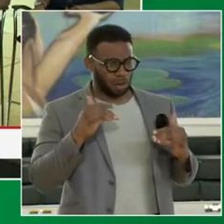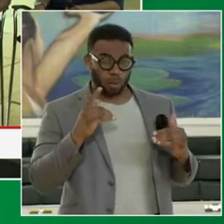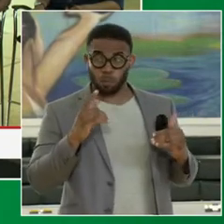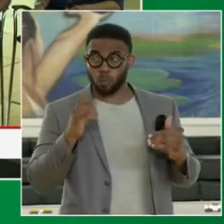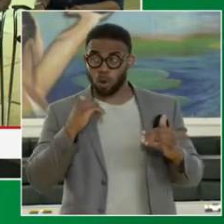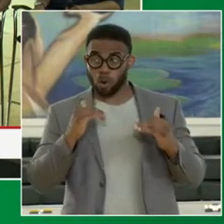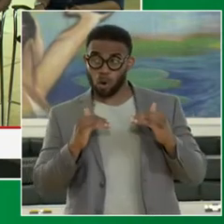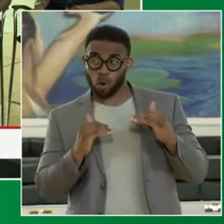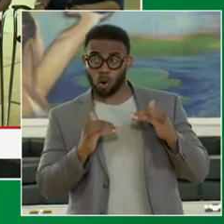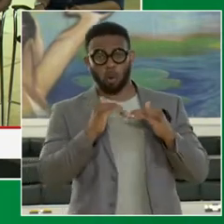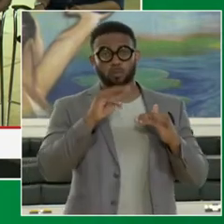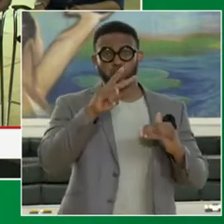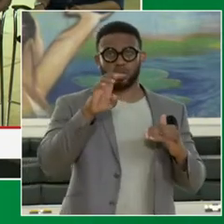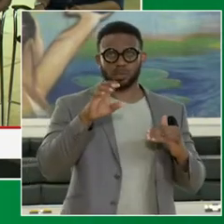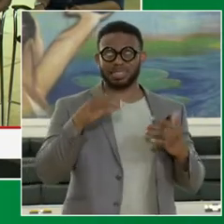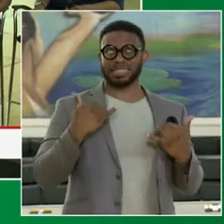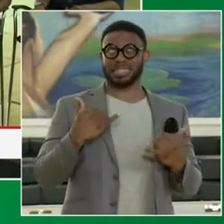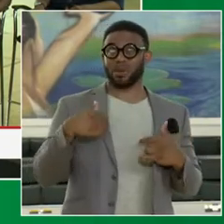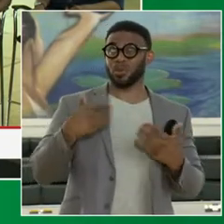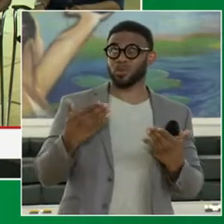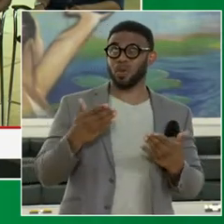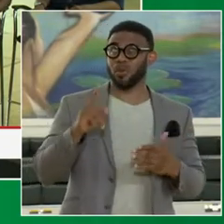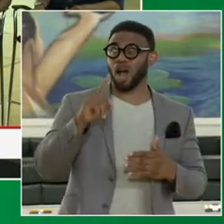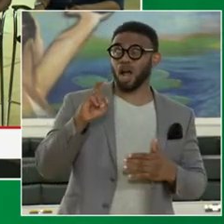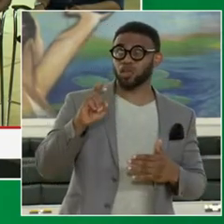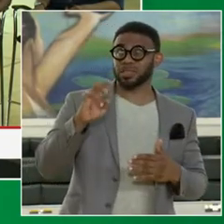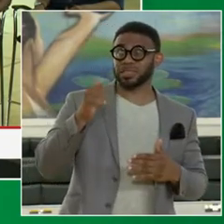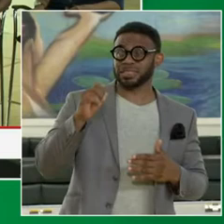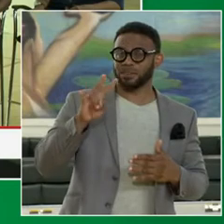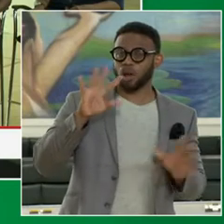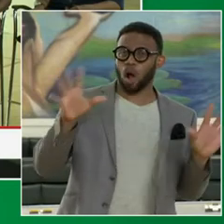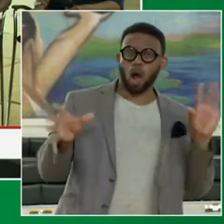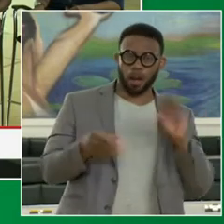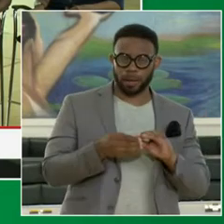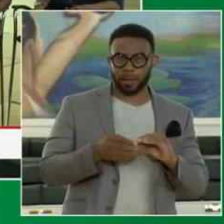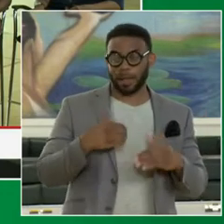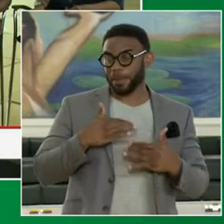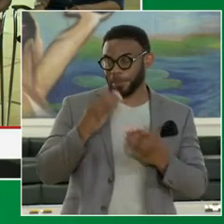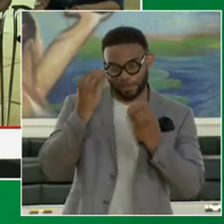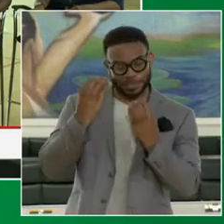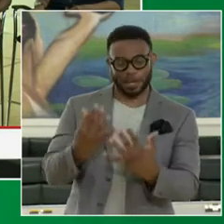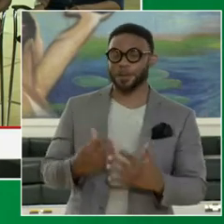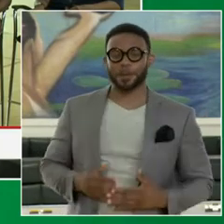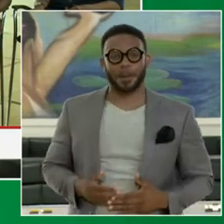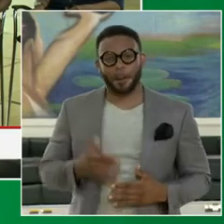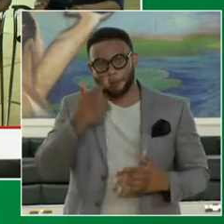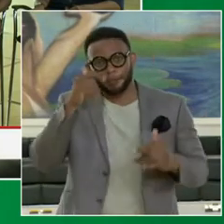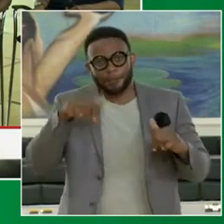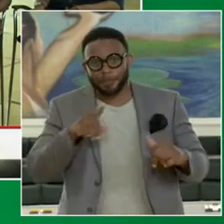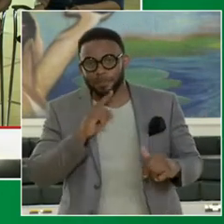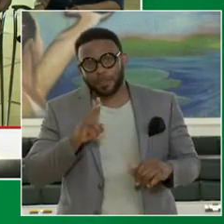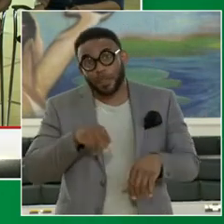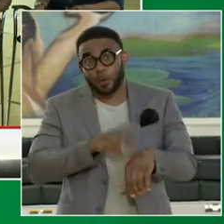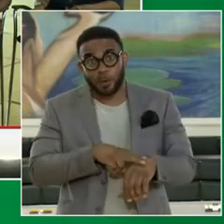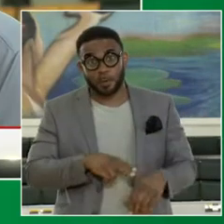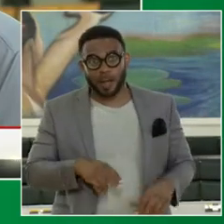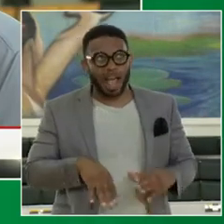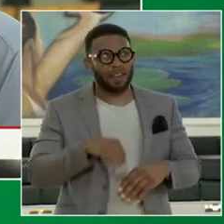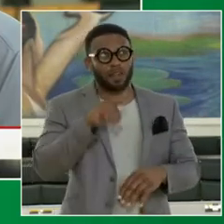200. And to date, we serve 117. And I'm happy to say, because this is normal,